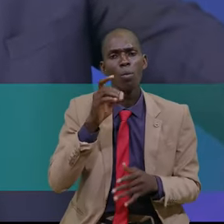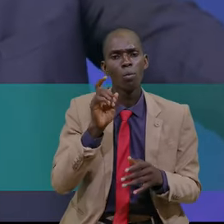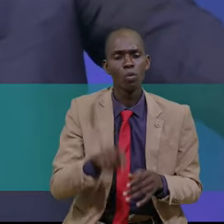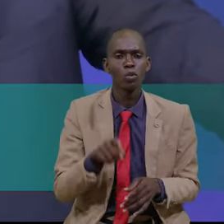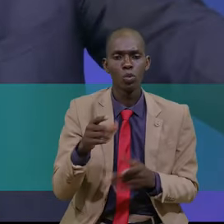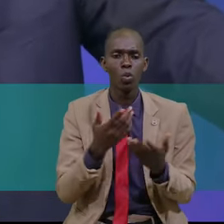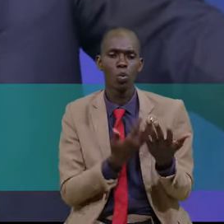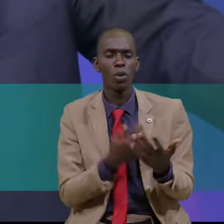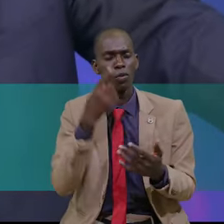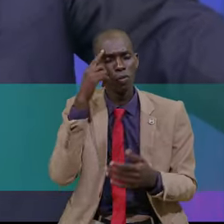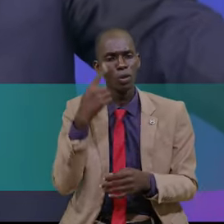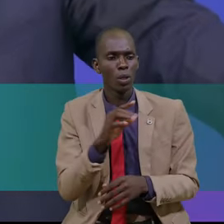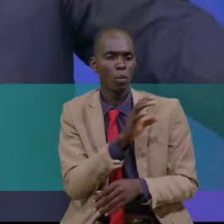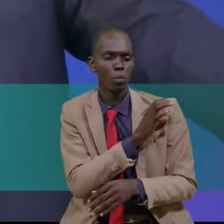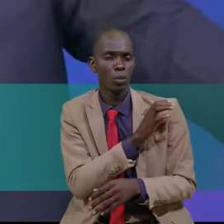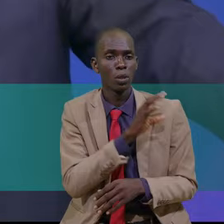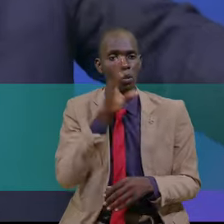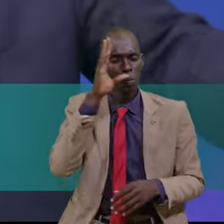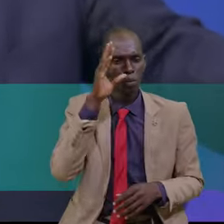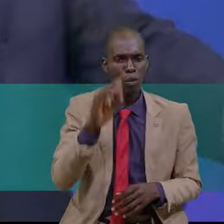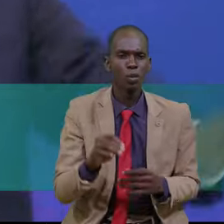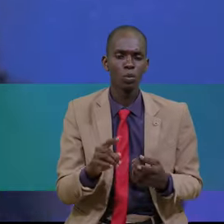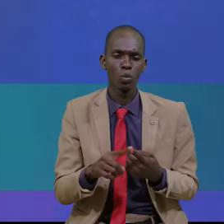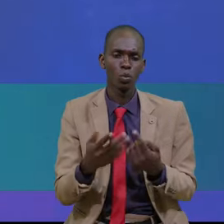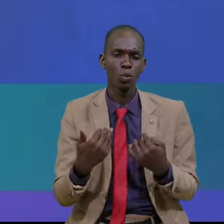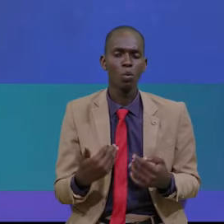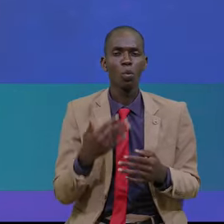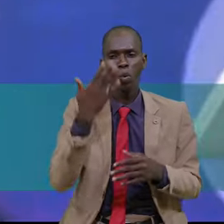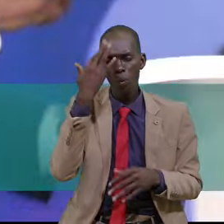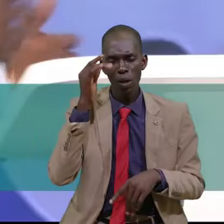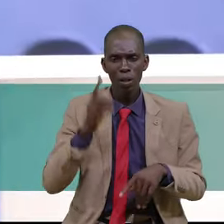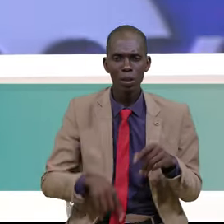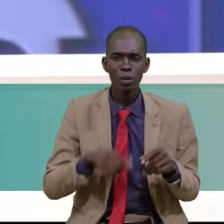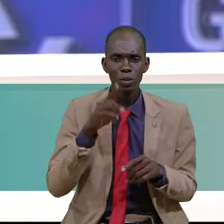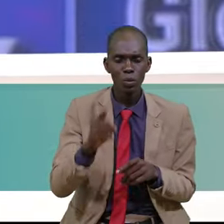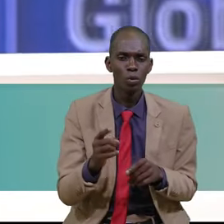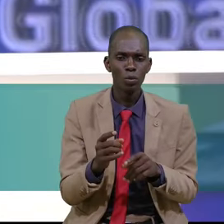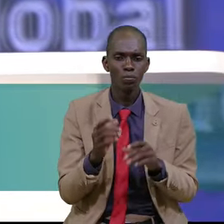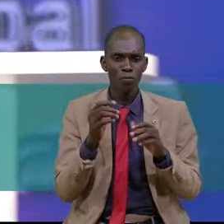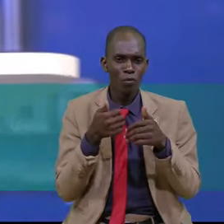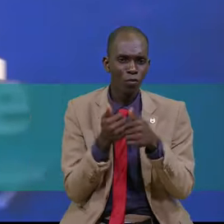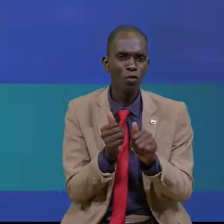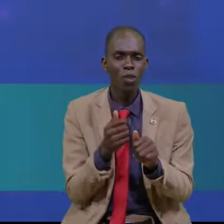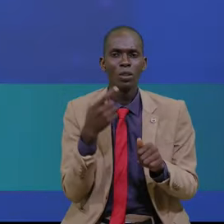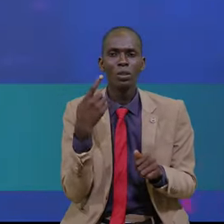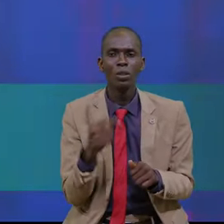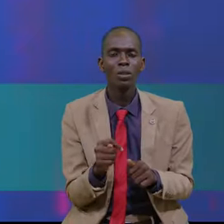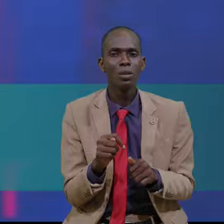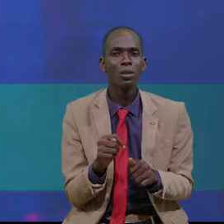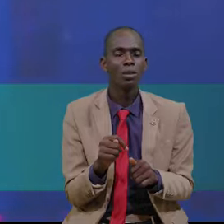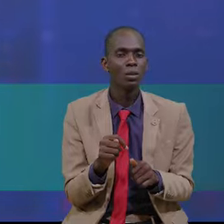the policeman can't you take K instruction from the sirene of your own